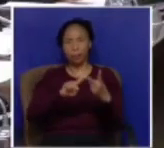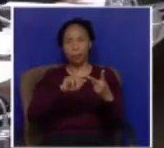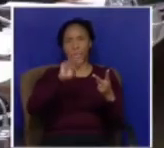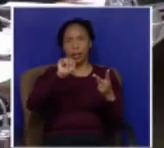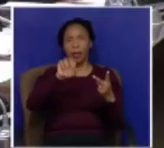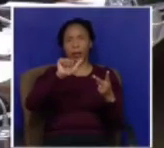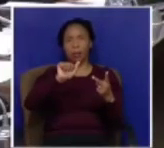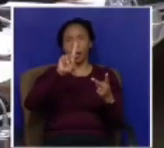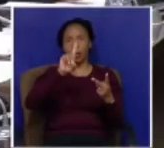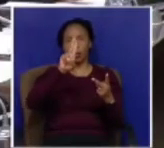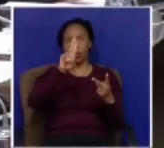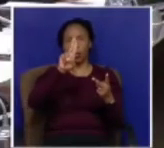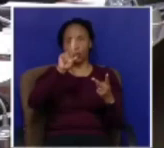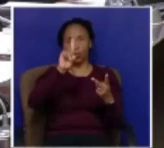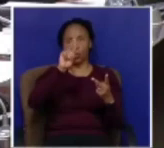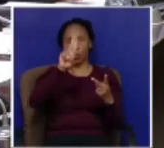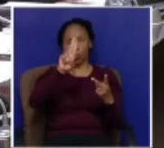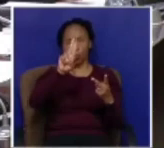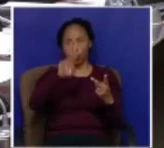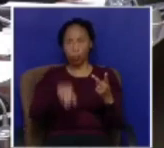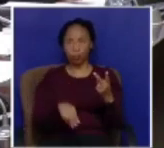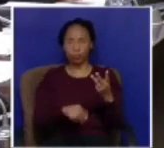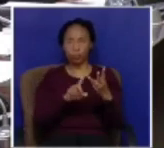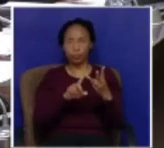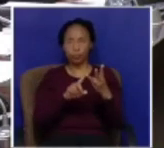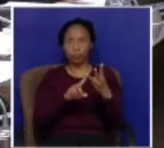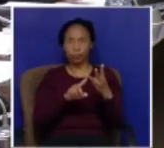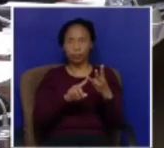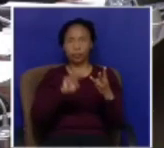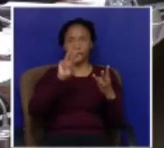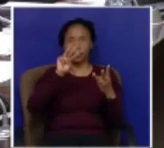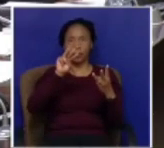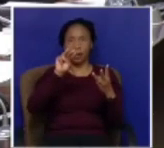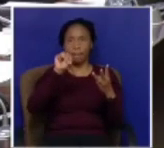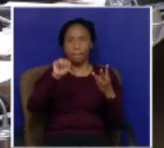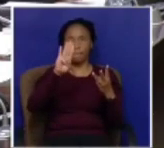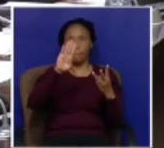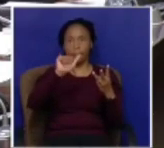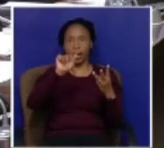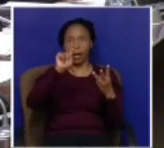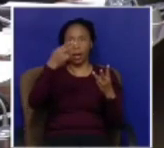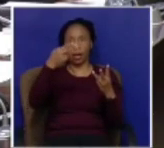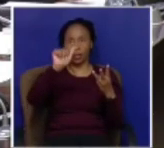Matutu Mandlenkosi James, Mbatha Moses Sipho,